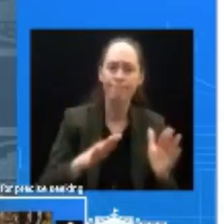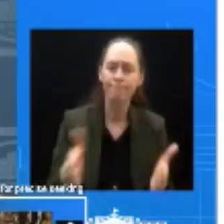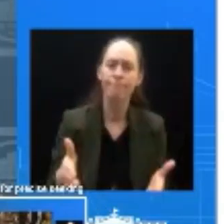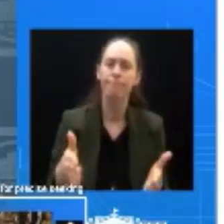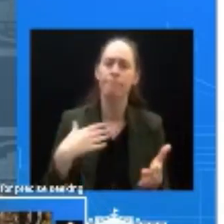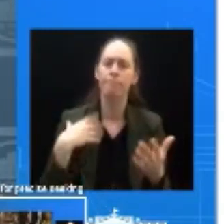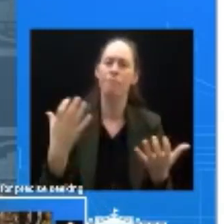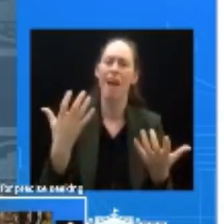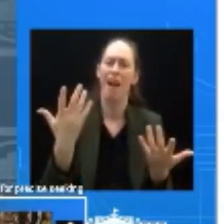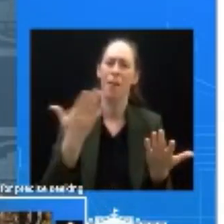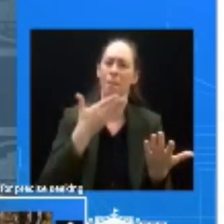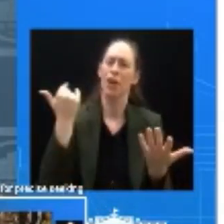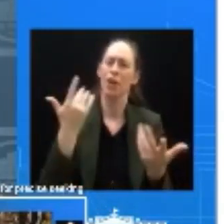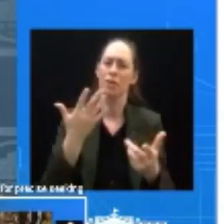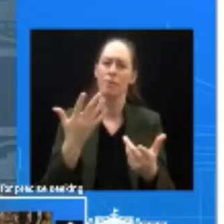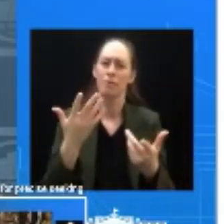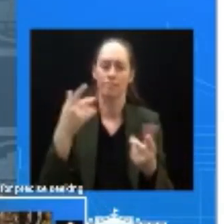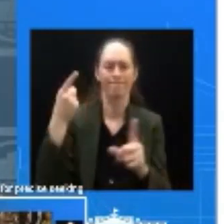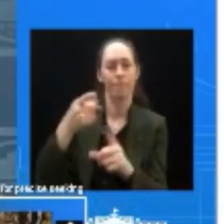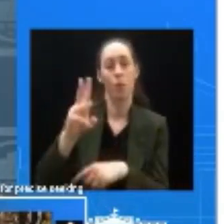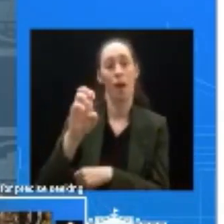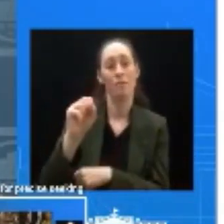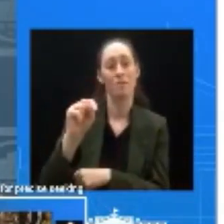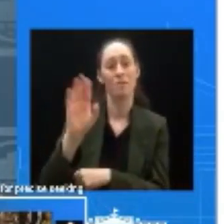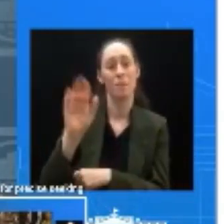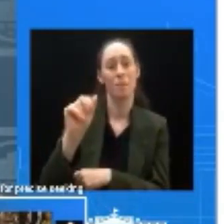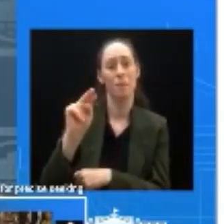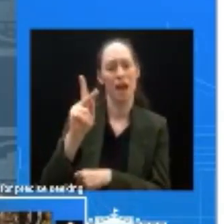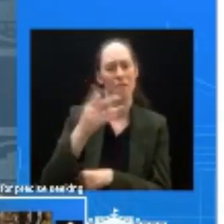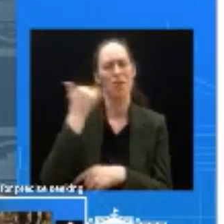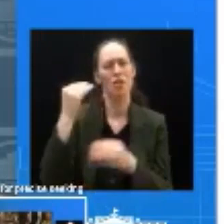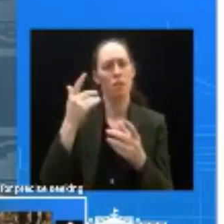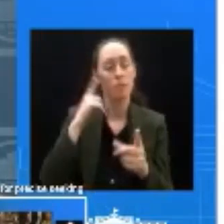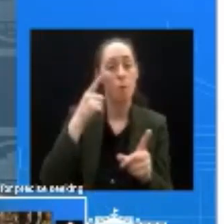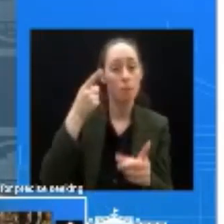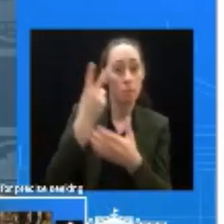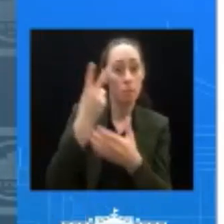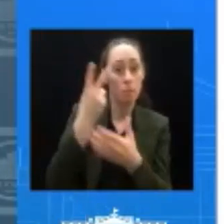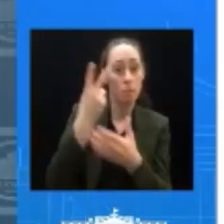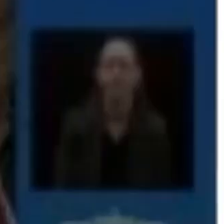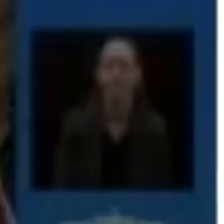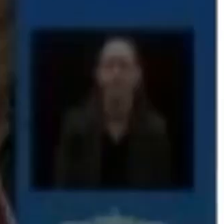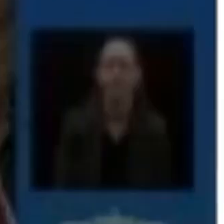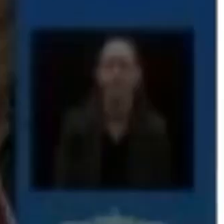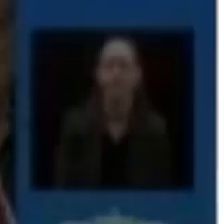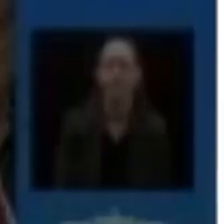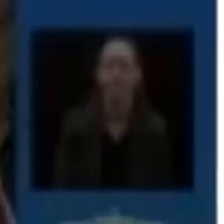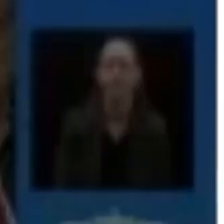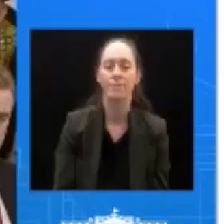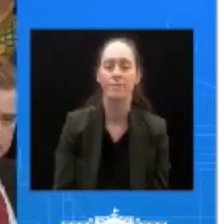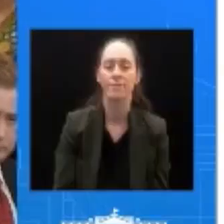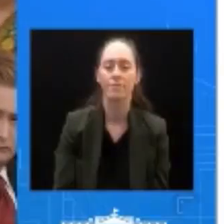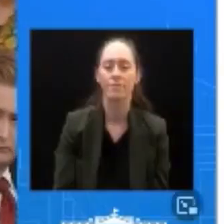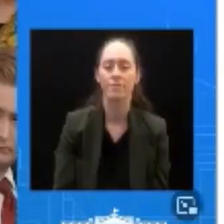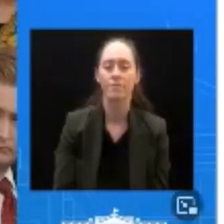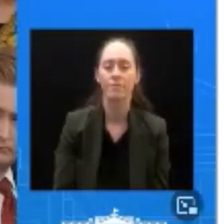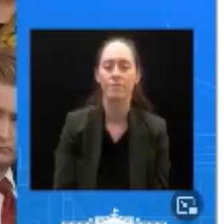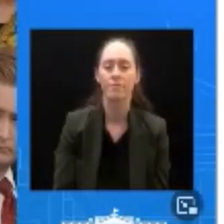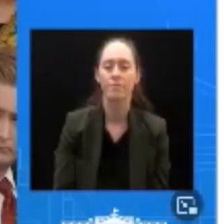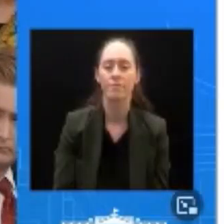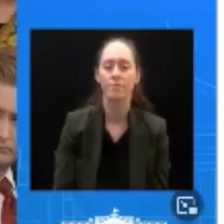Israelis equally deserve to live safely and securely. And you'll hear that. You'll hear that from everybody, because that's our talking